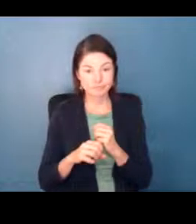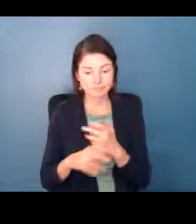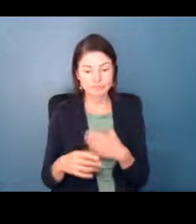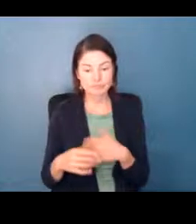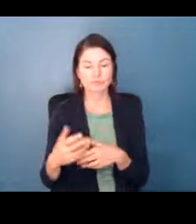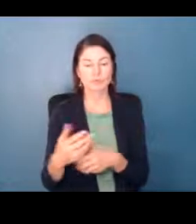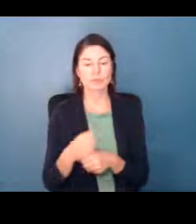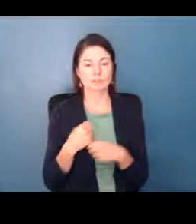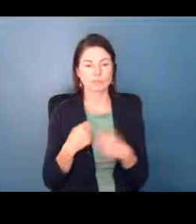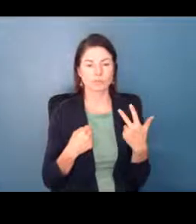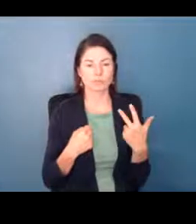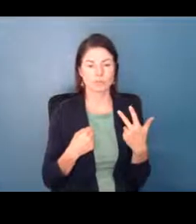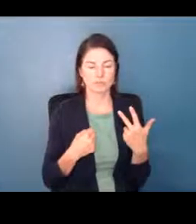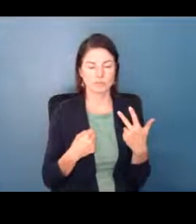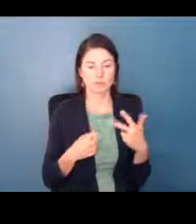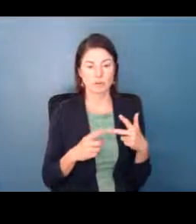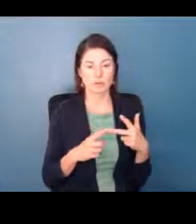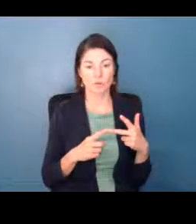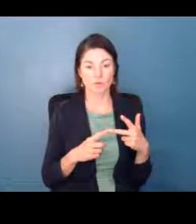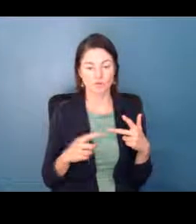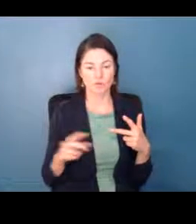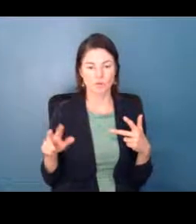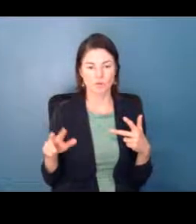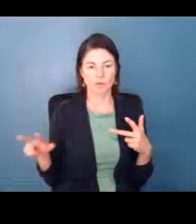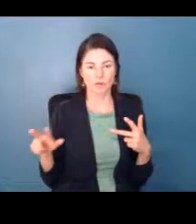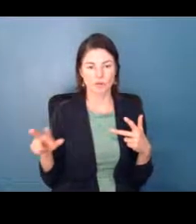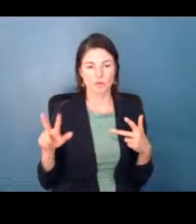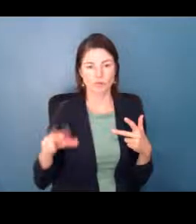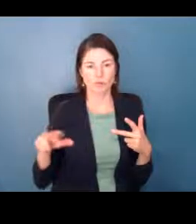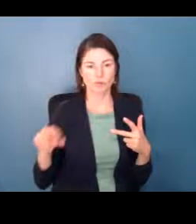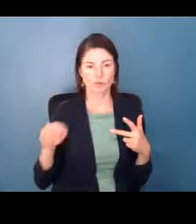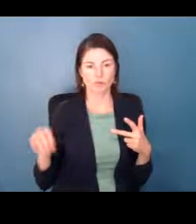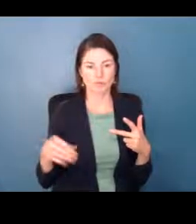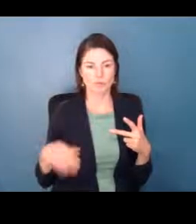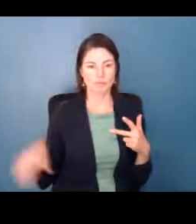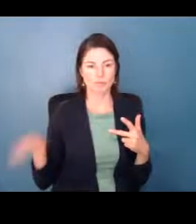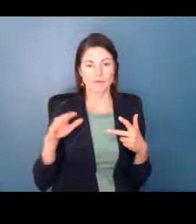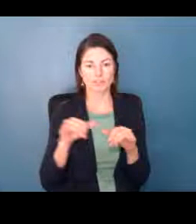3 bids, of which the lowest bid is 33% above the engineer's estimate.